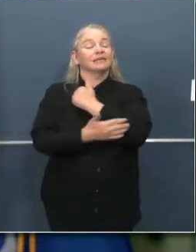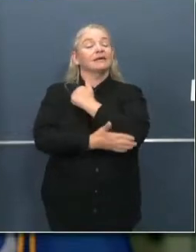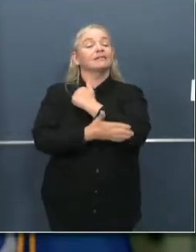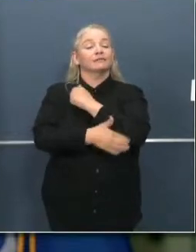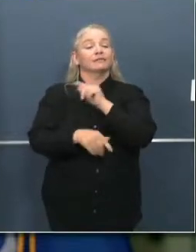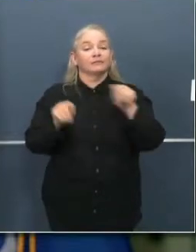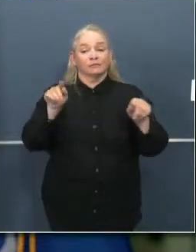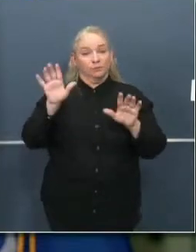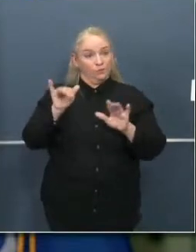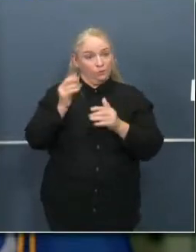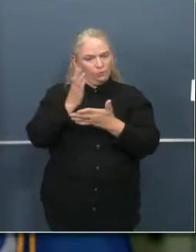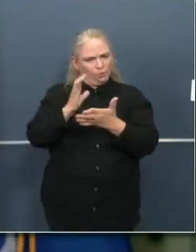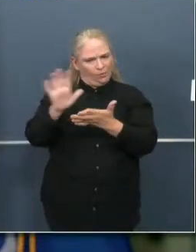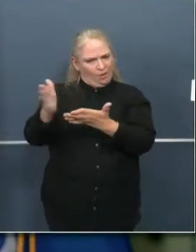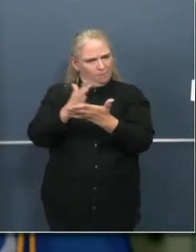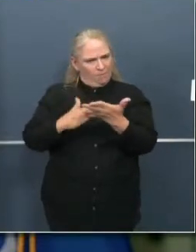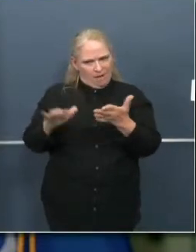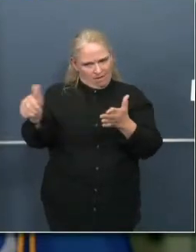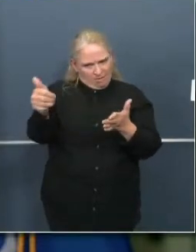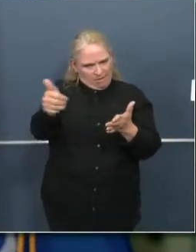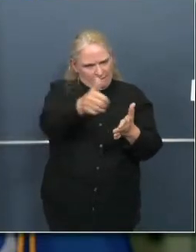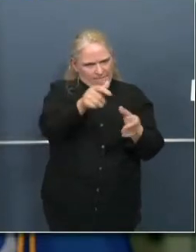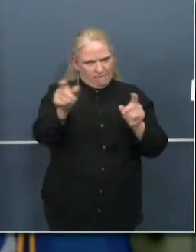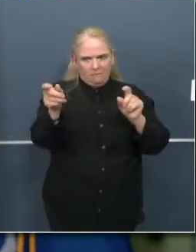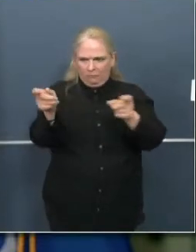news. Remarkable. Those were